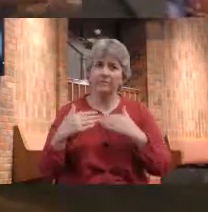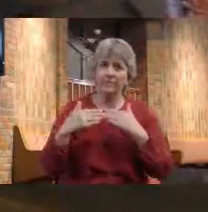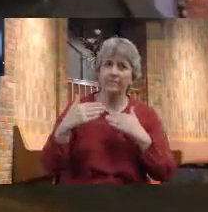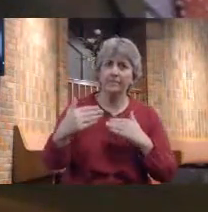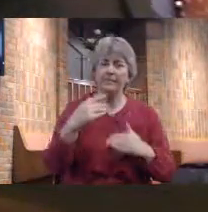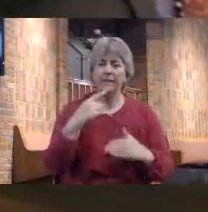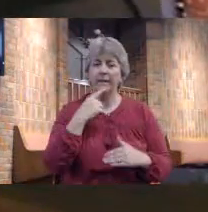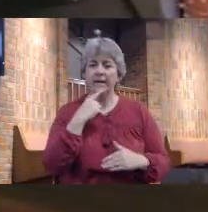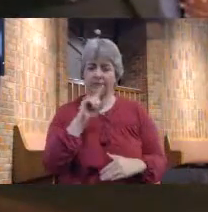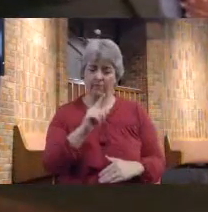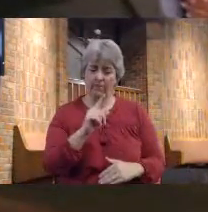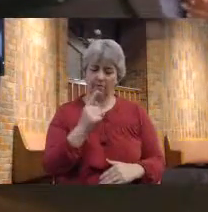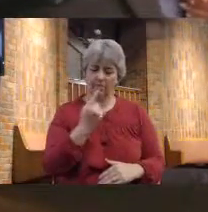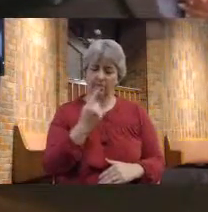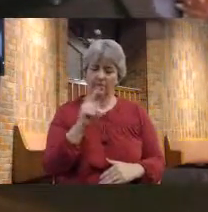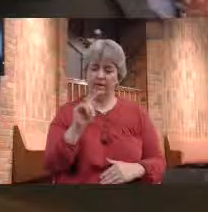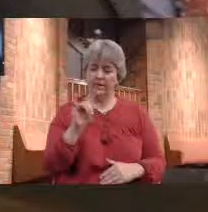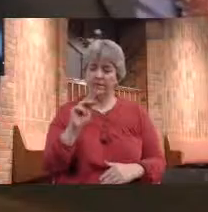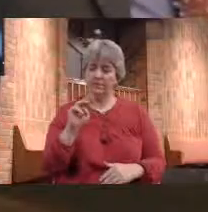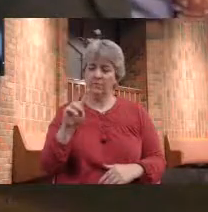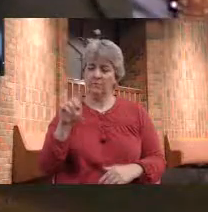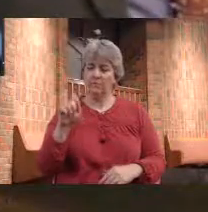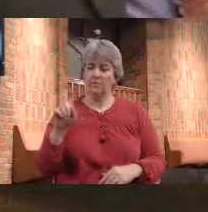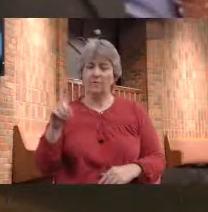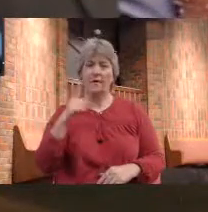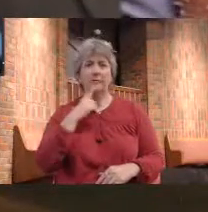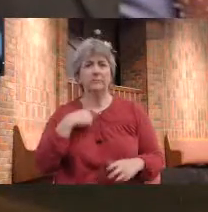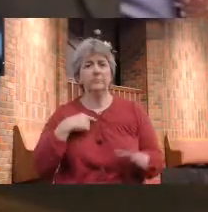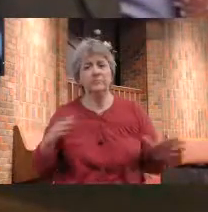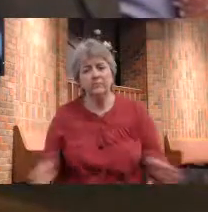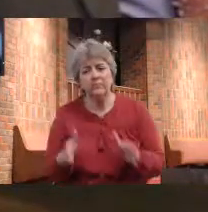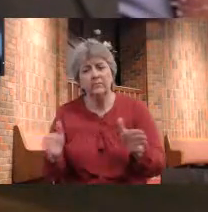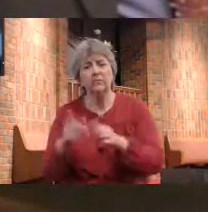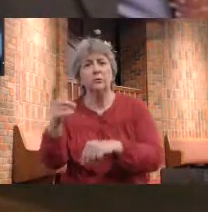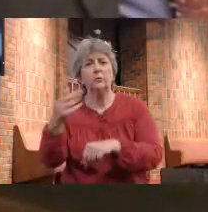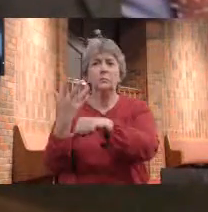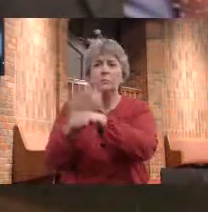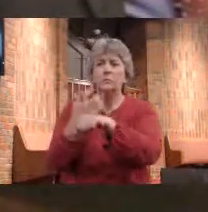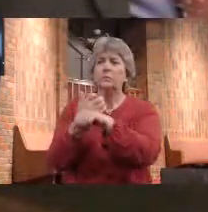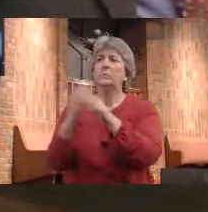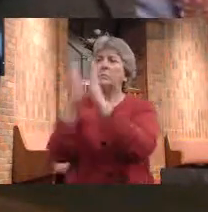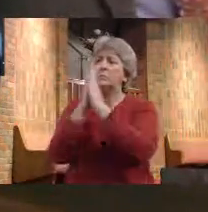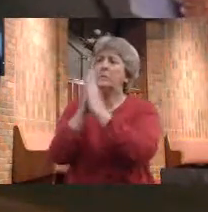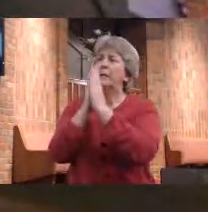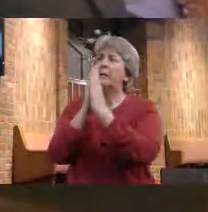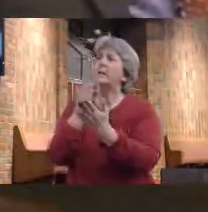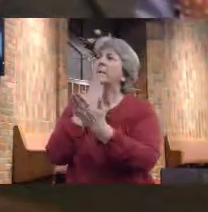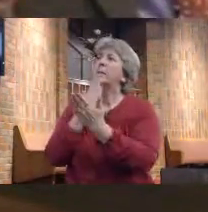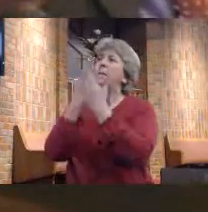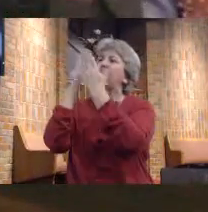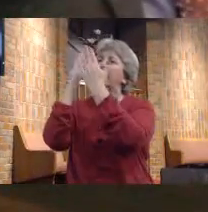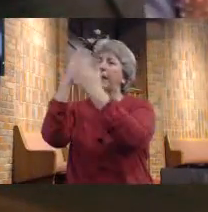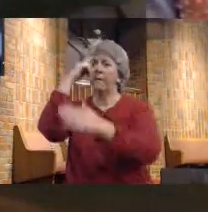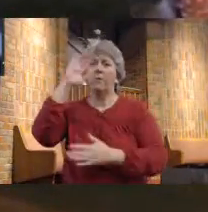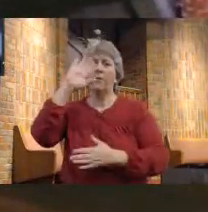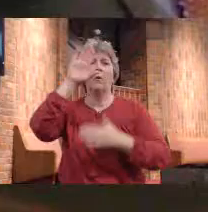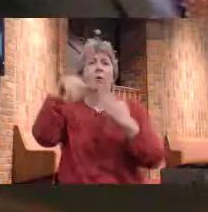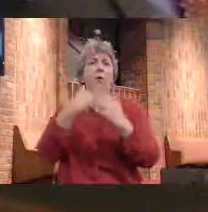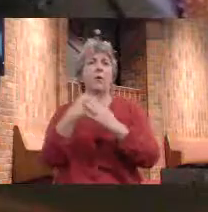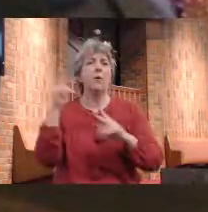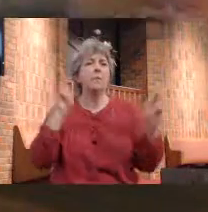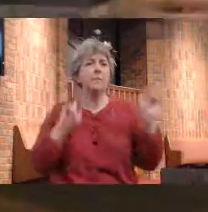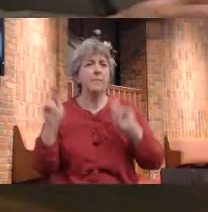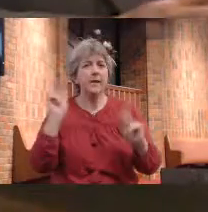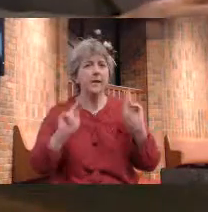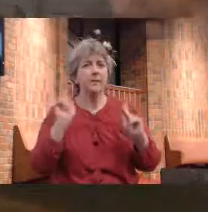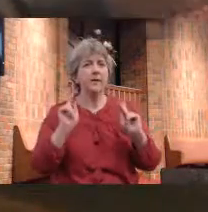1. Therefore I exhort first of all that supplications, prayers, intercessions, and giving of thanks be made for all men, for kings, for all